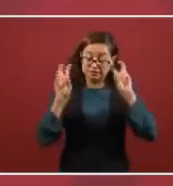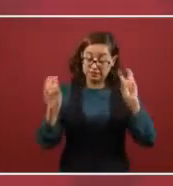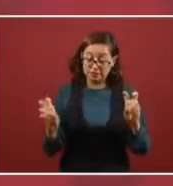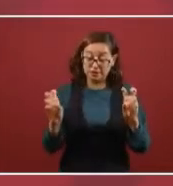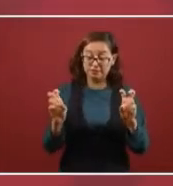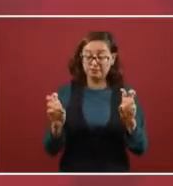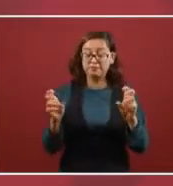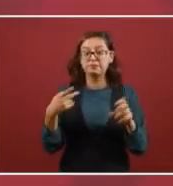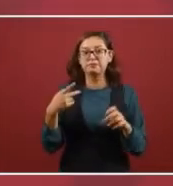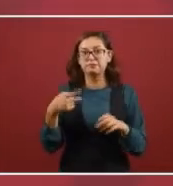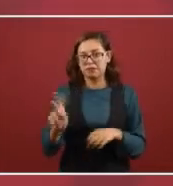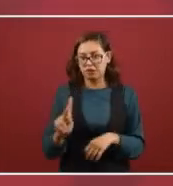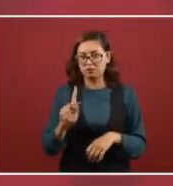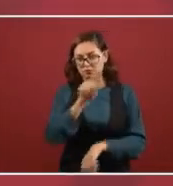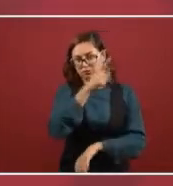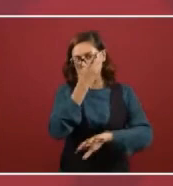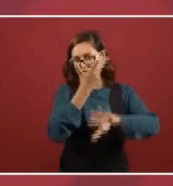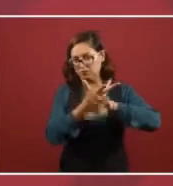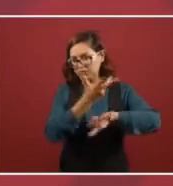of the independence